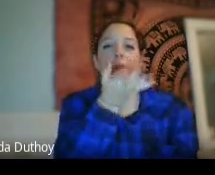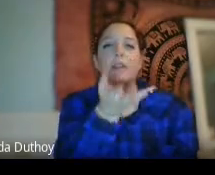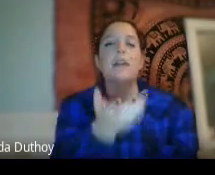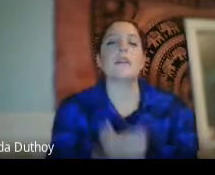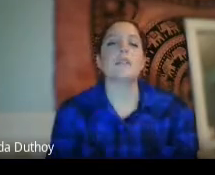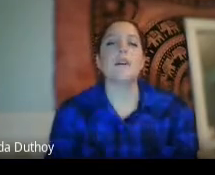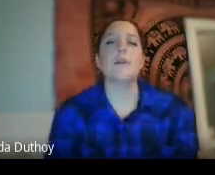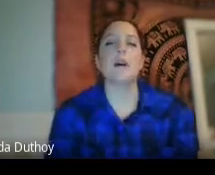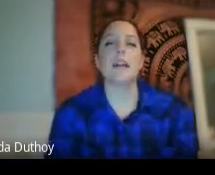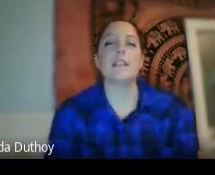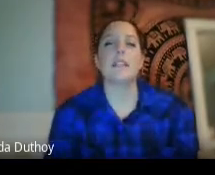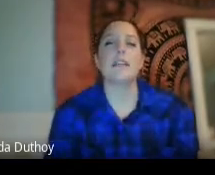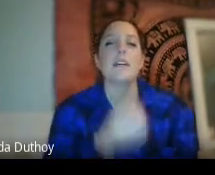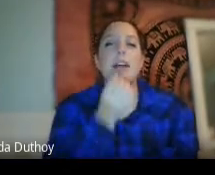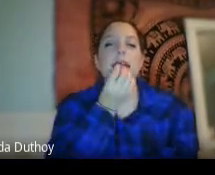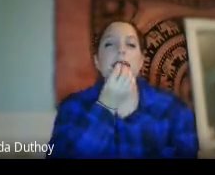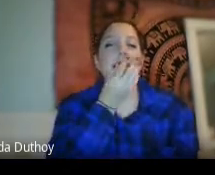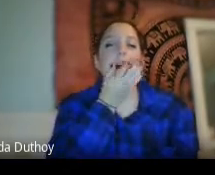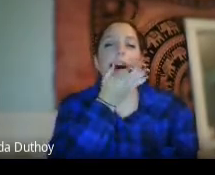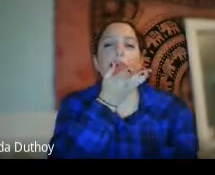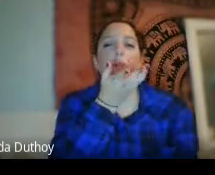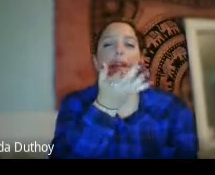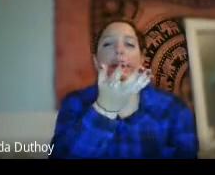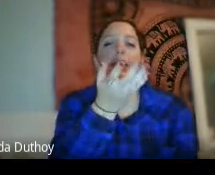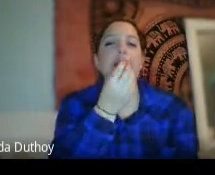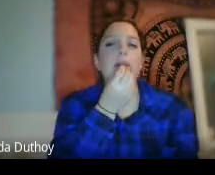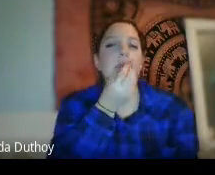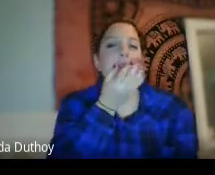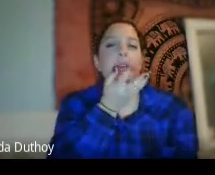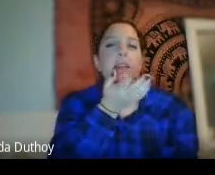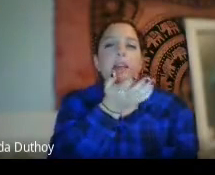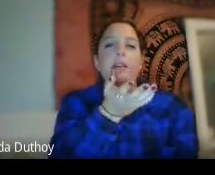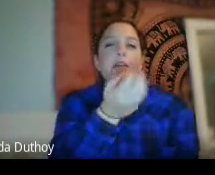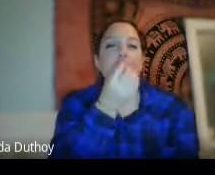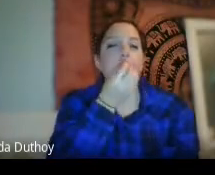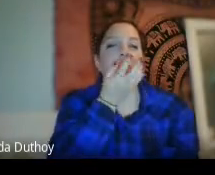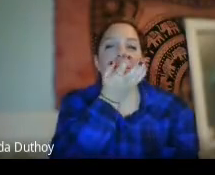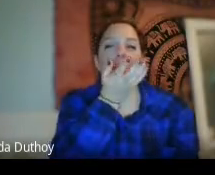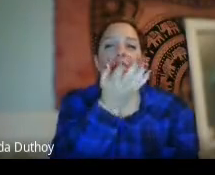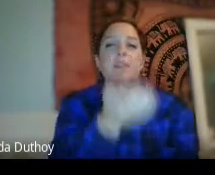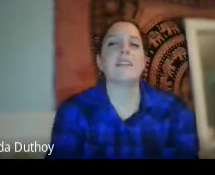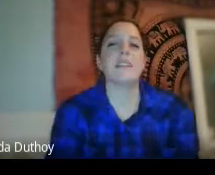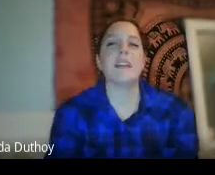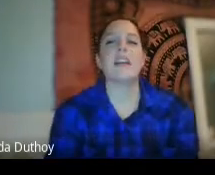Warm. So I like to think of it as like your hot breath coming up.